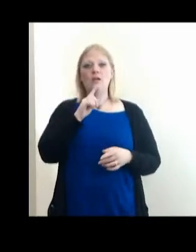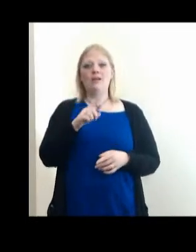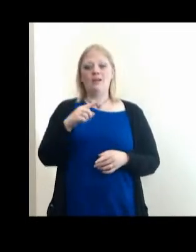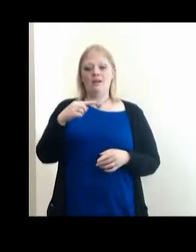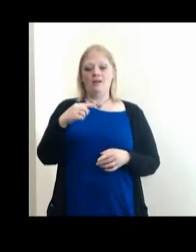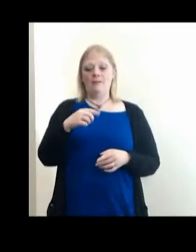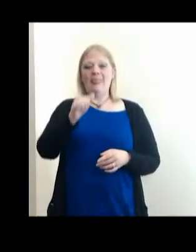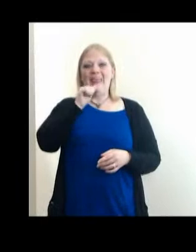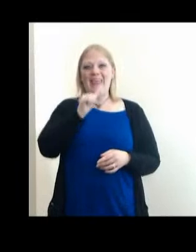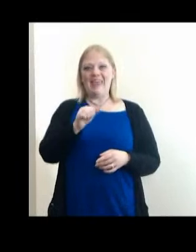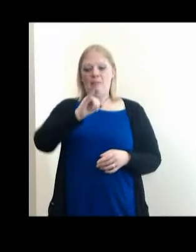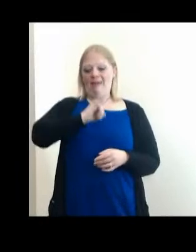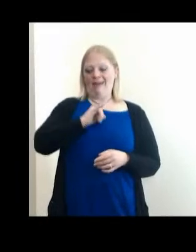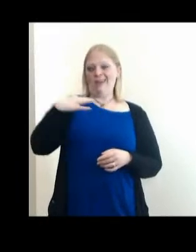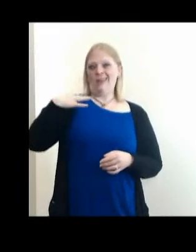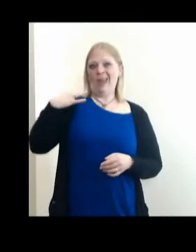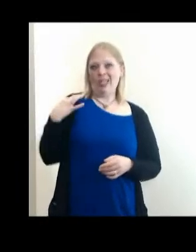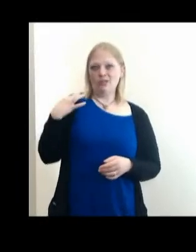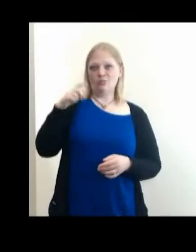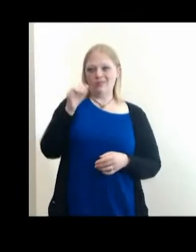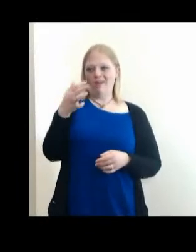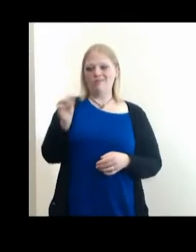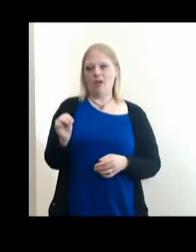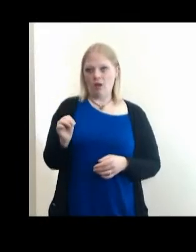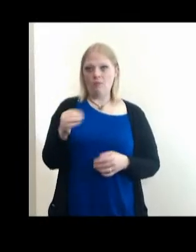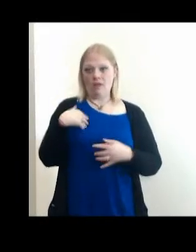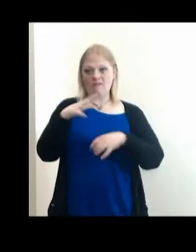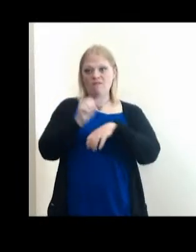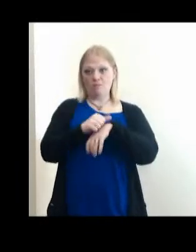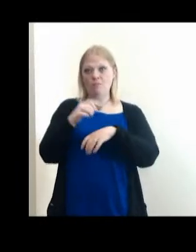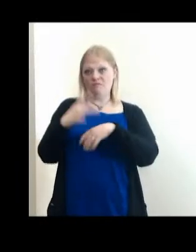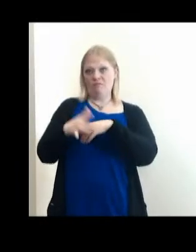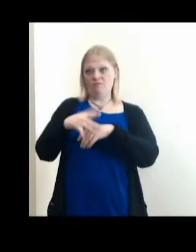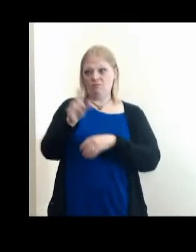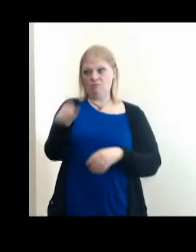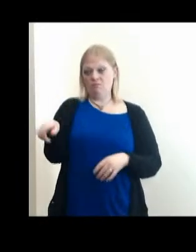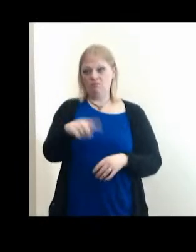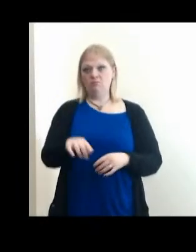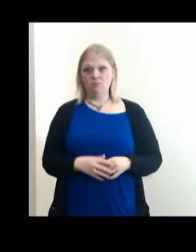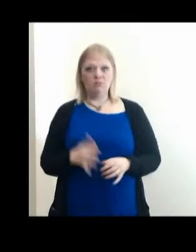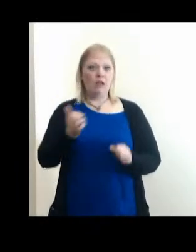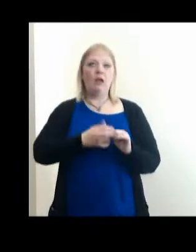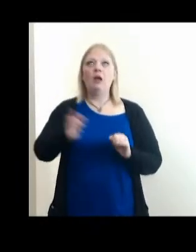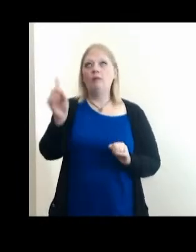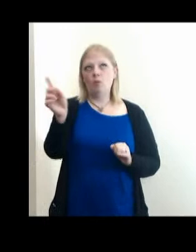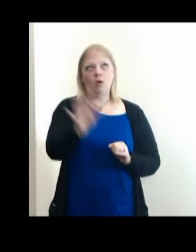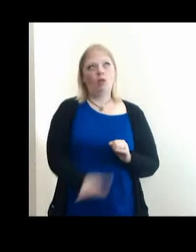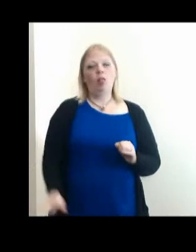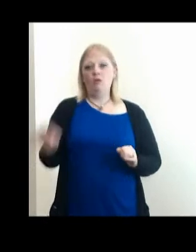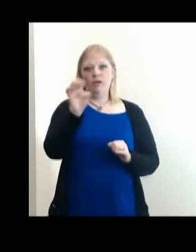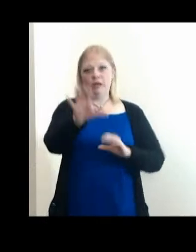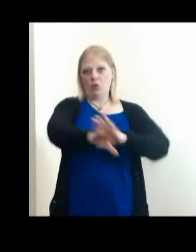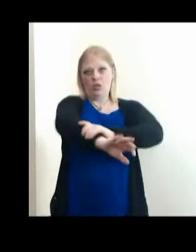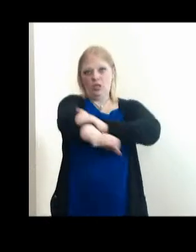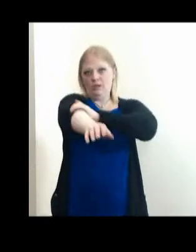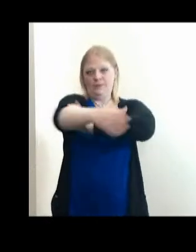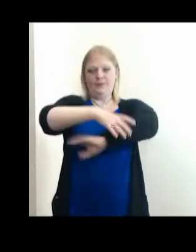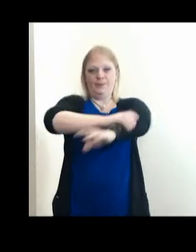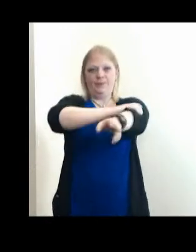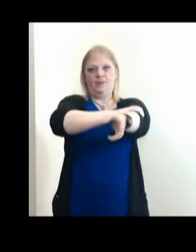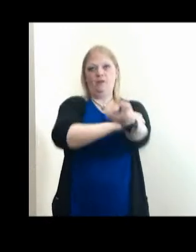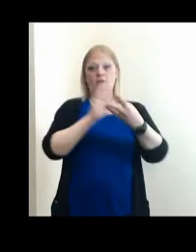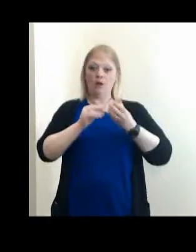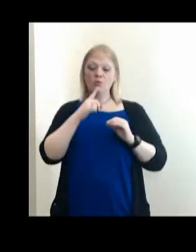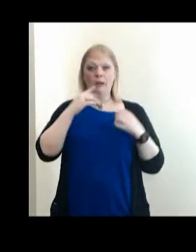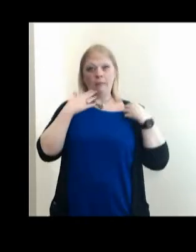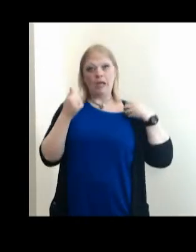amieligible.com because there are appointments available at both of those sites. There's appointments available everywhere across Erie County. The numbers are